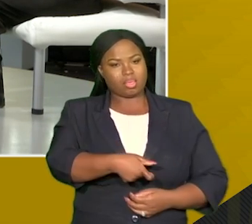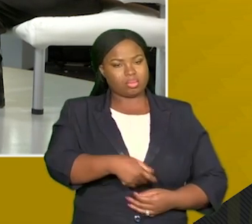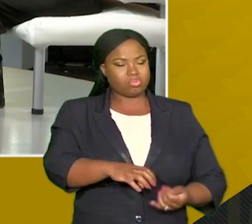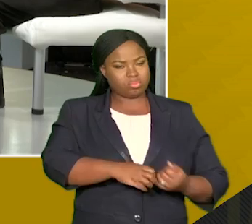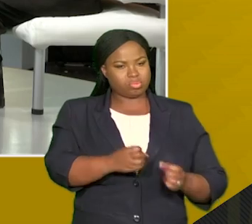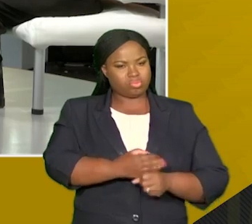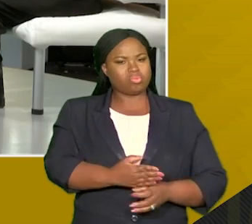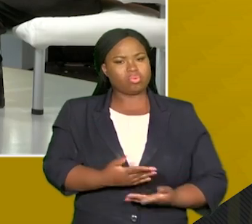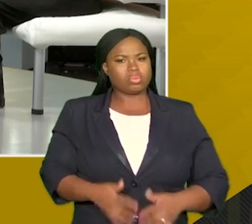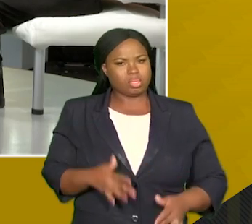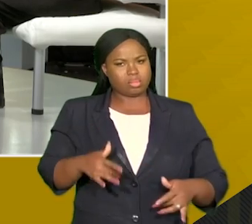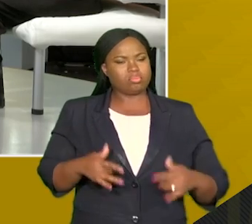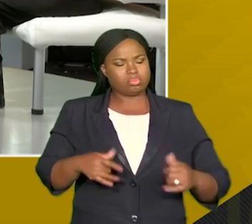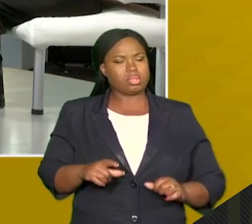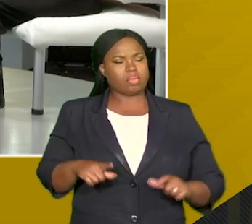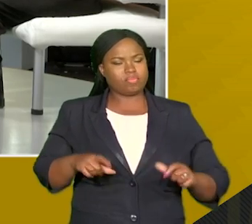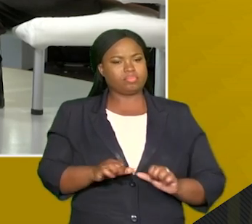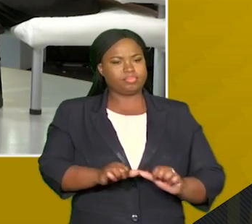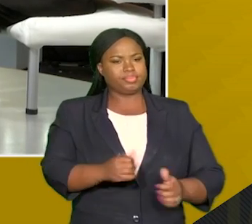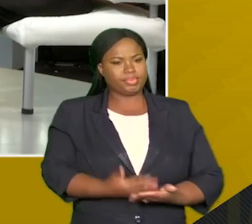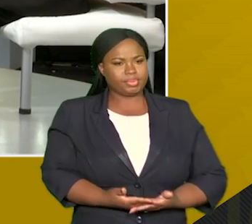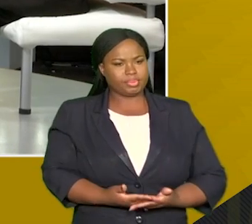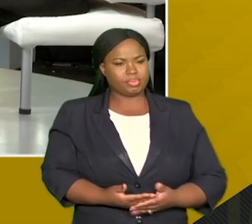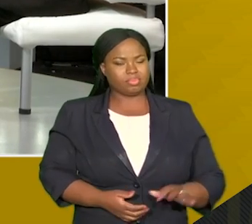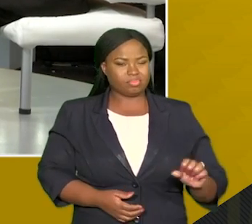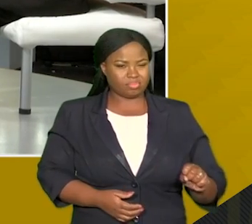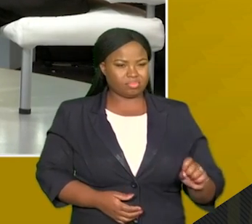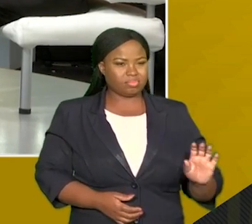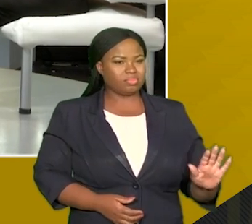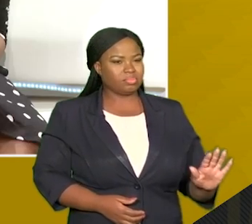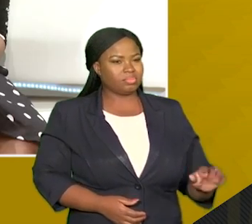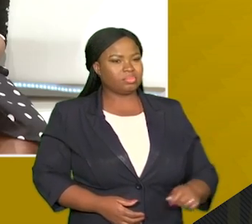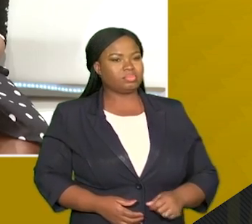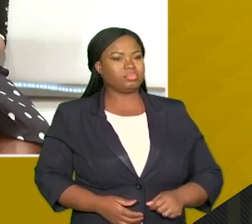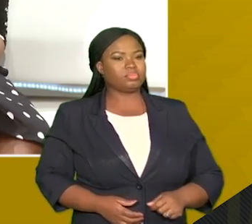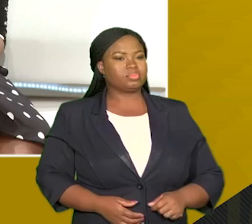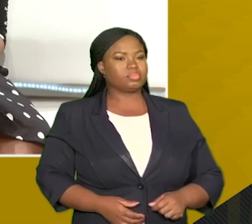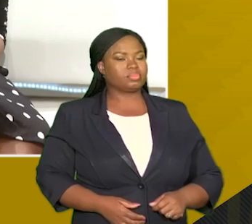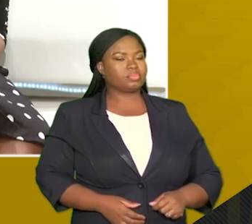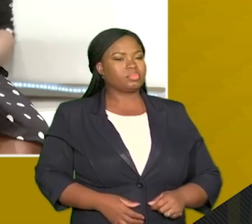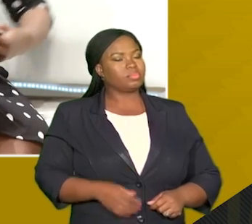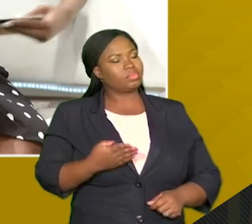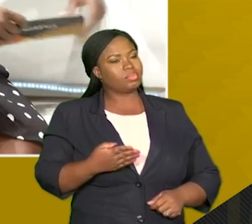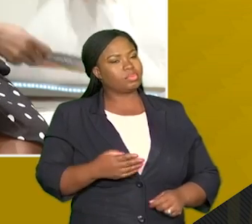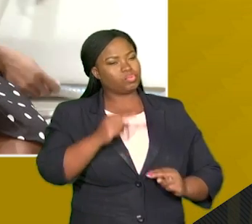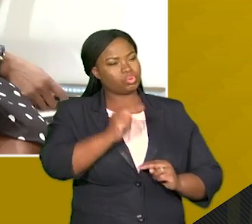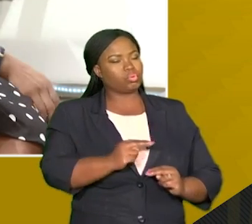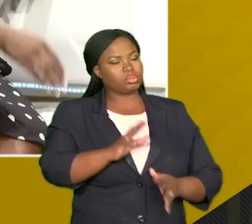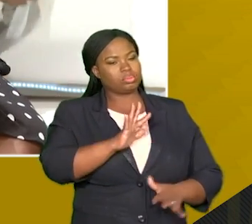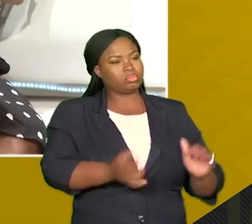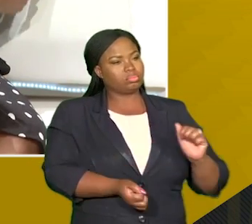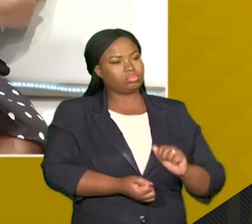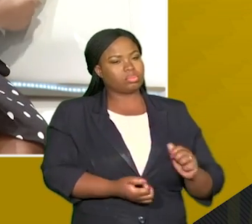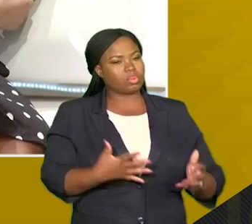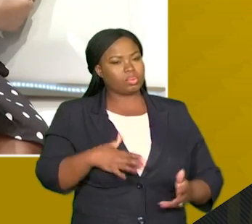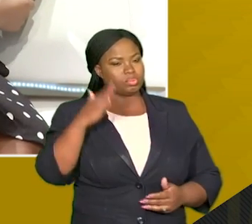that they maintain the kind of lifestyle that they would. A quick one, a quick one, because we have to go. Ms. Kate, just in closing,